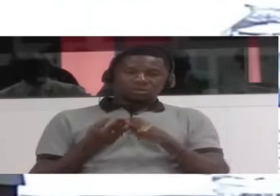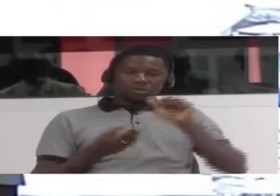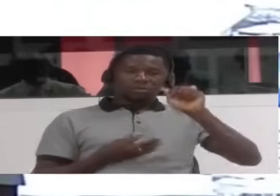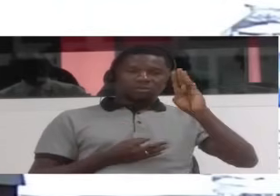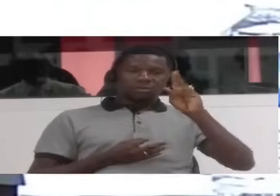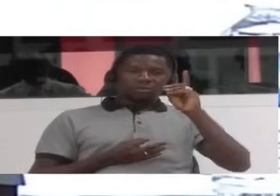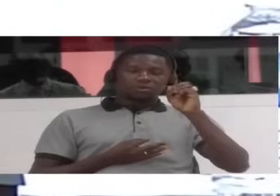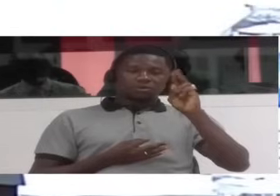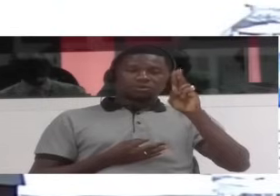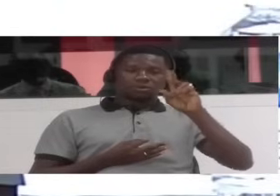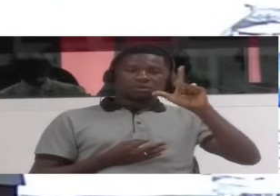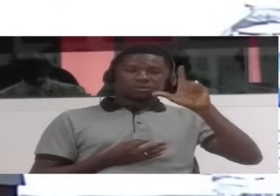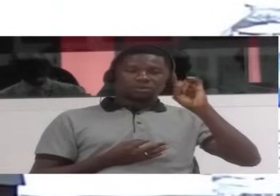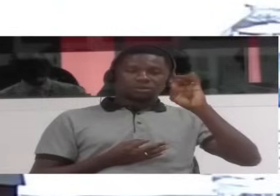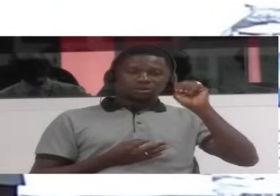of it.